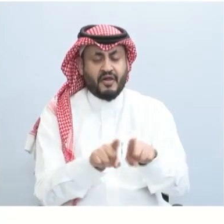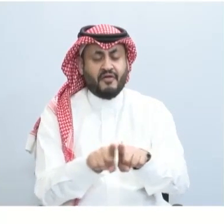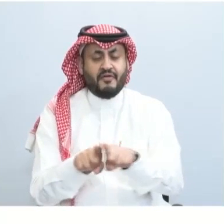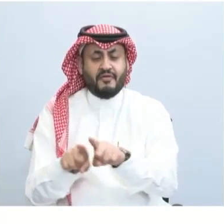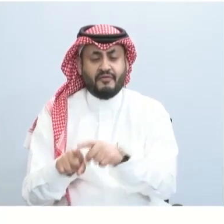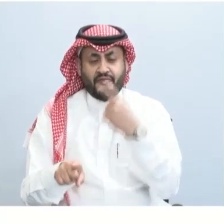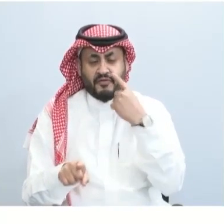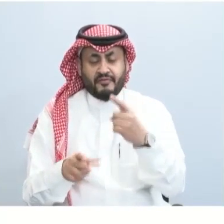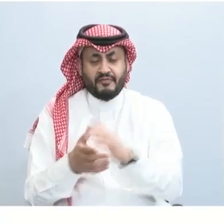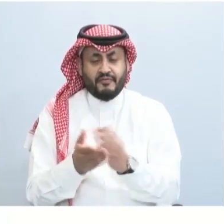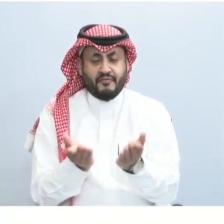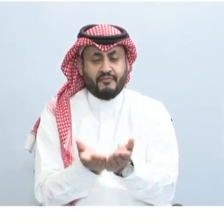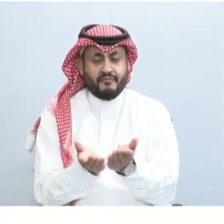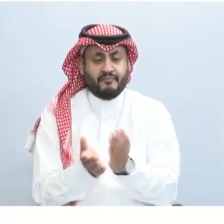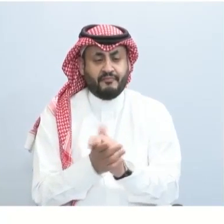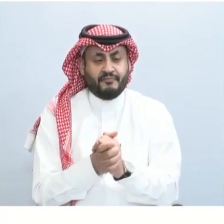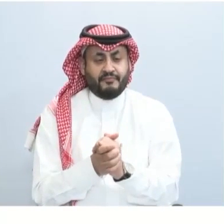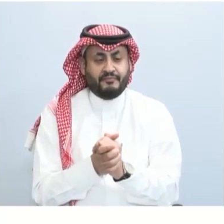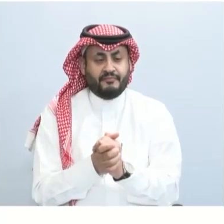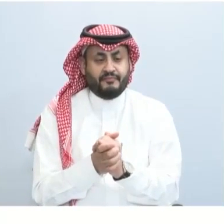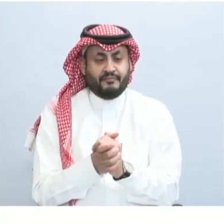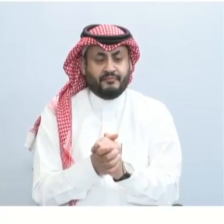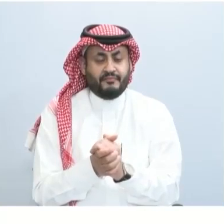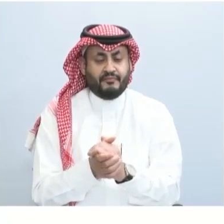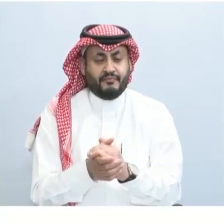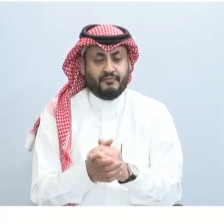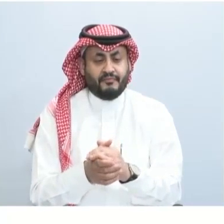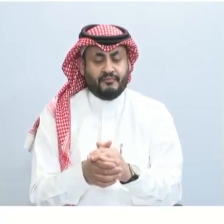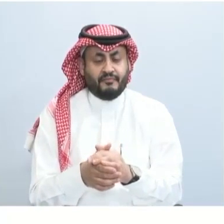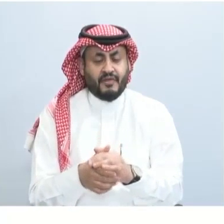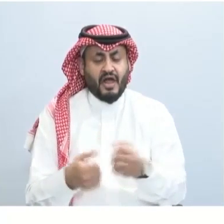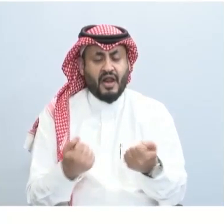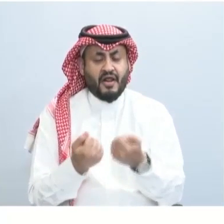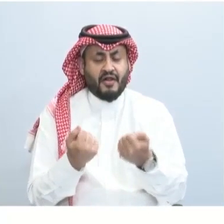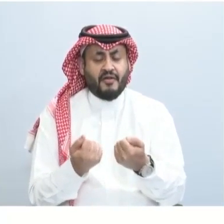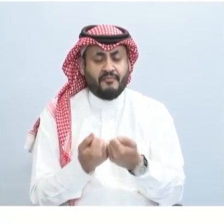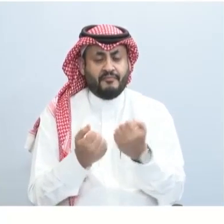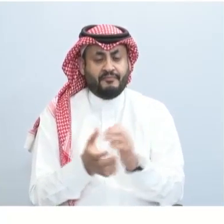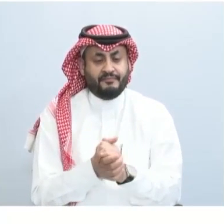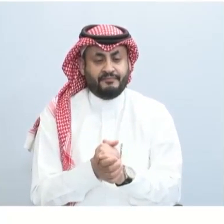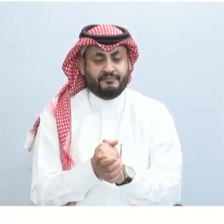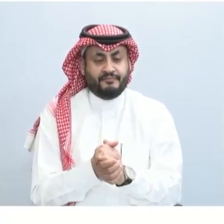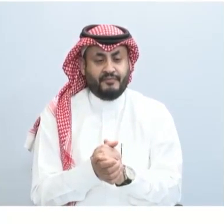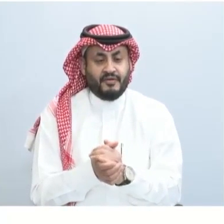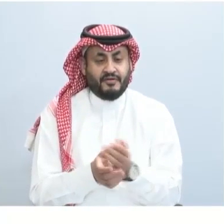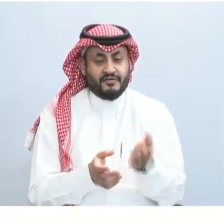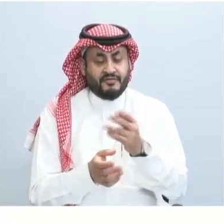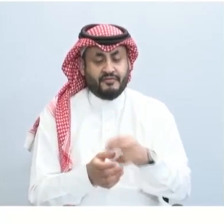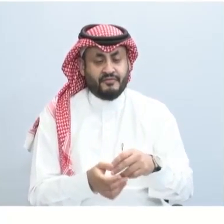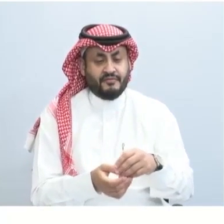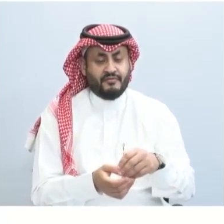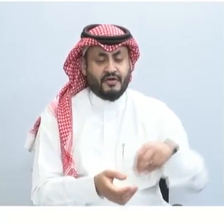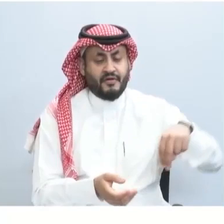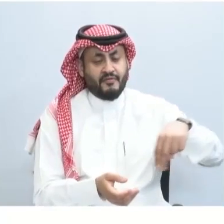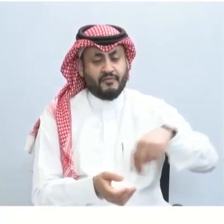friends from school and played with them. Then